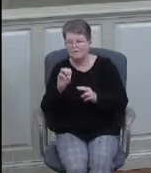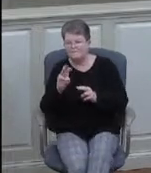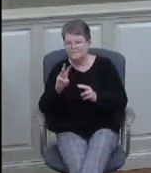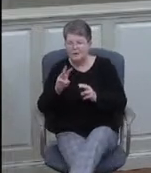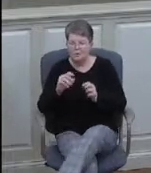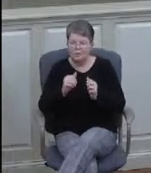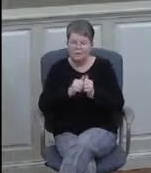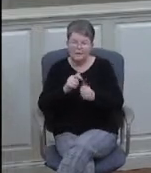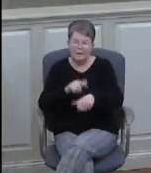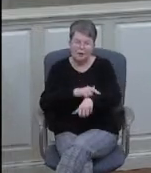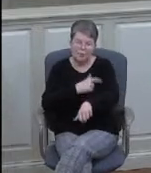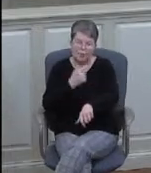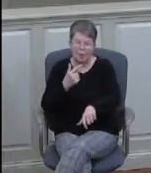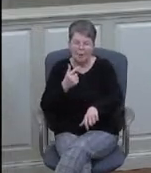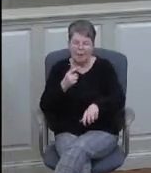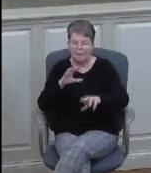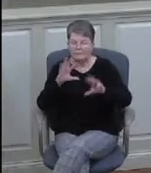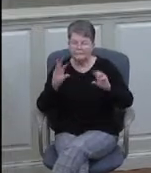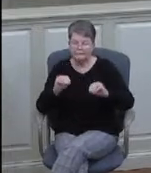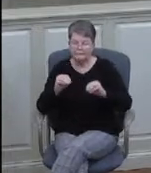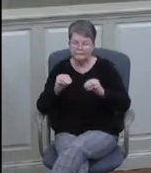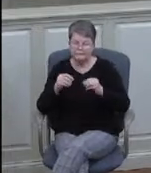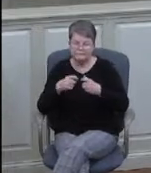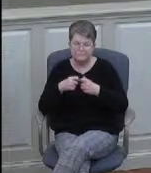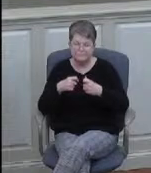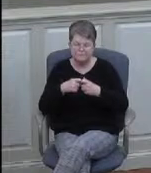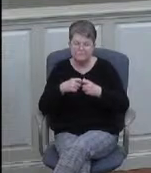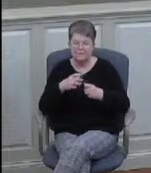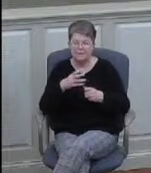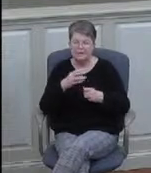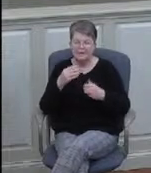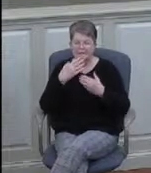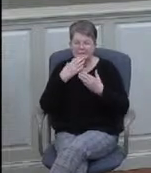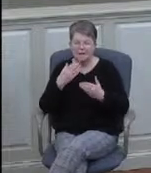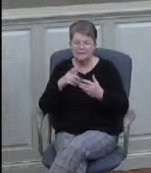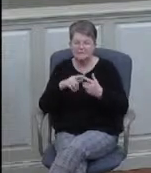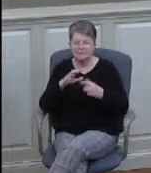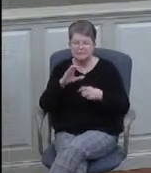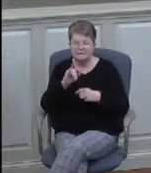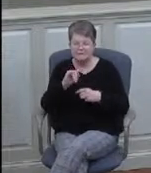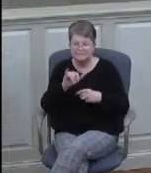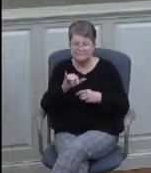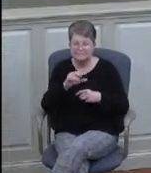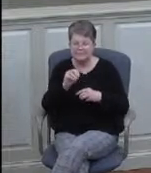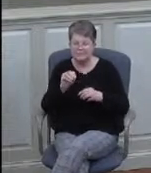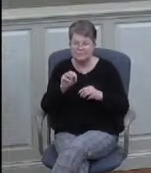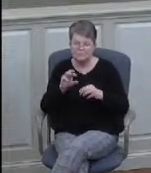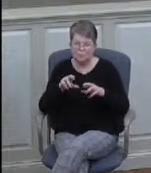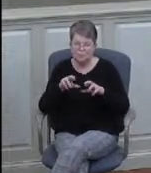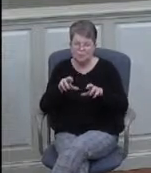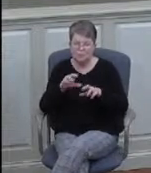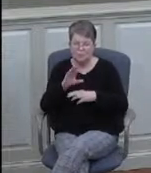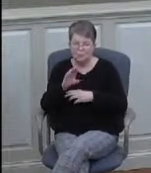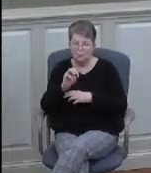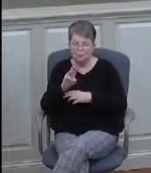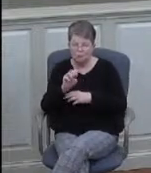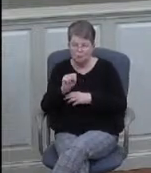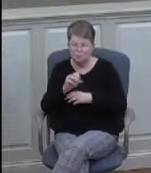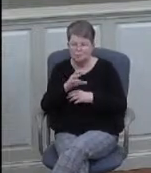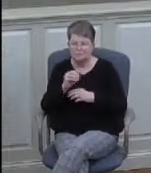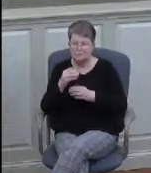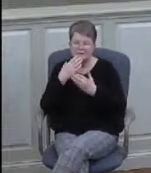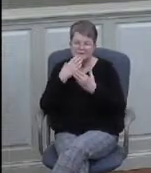a big thank you to city and county road crews. Everybody was prepared, and a big thank you to utility workers.